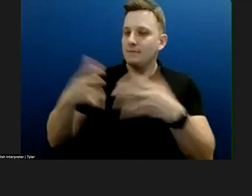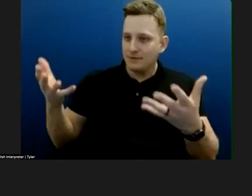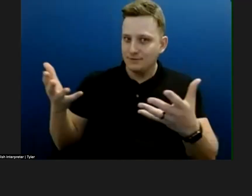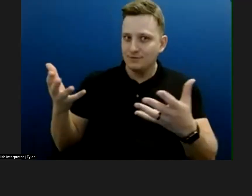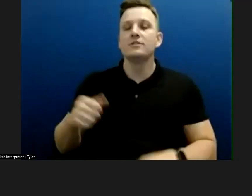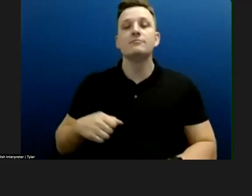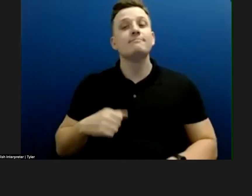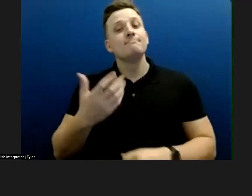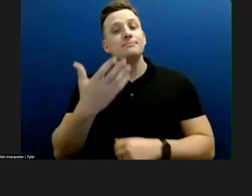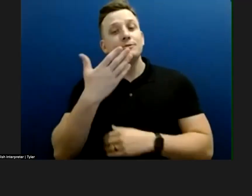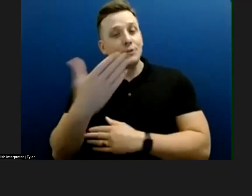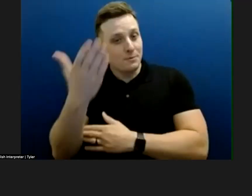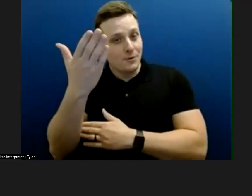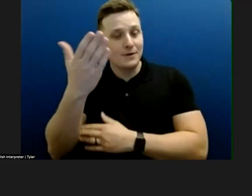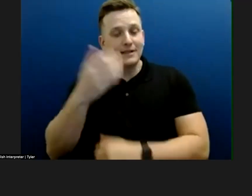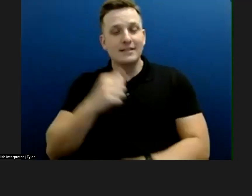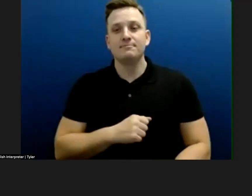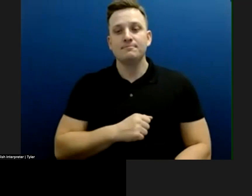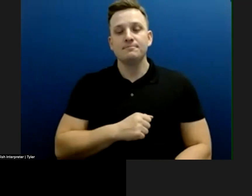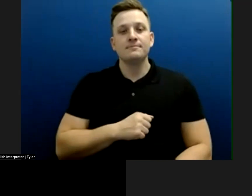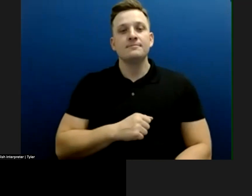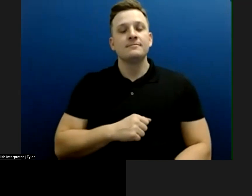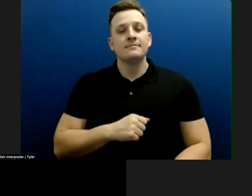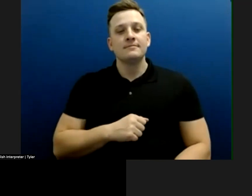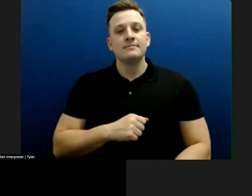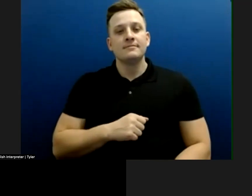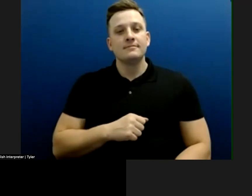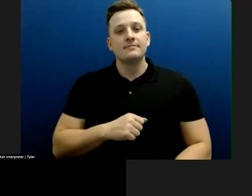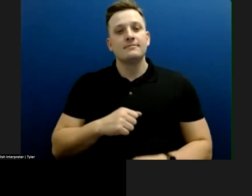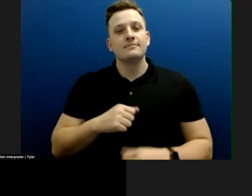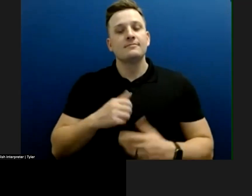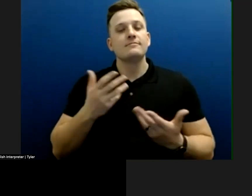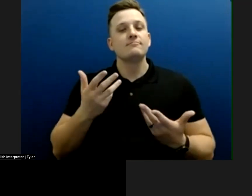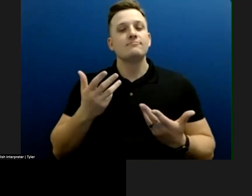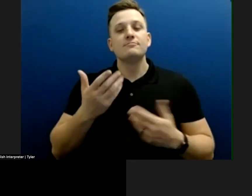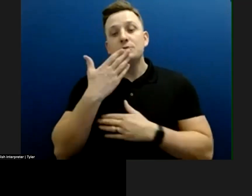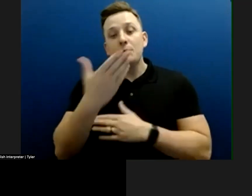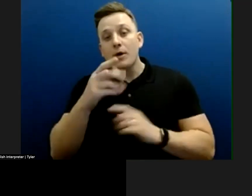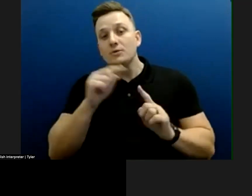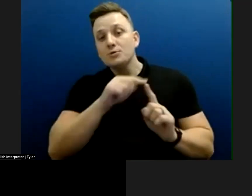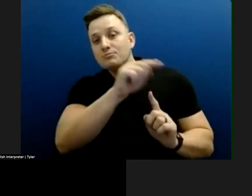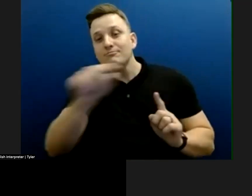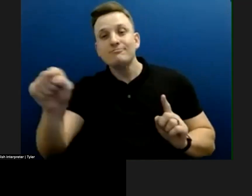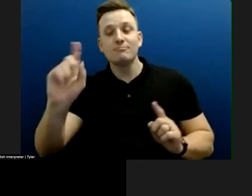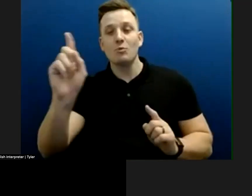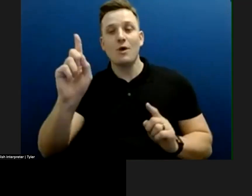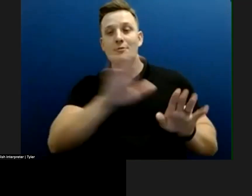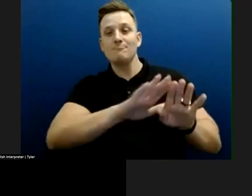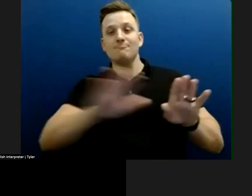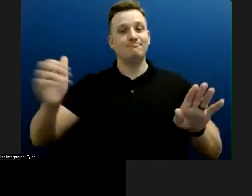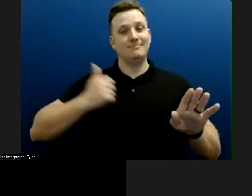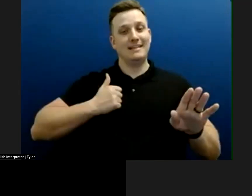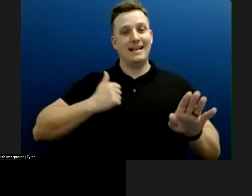Good morning, everyone in various parts of Canada.